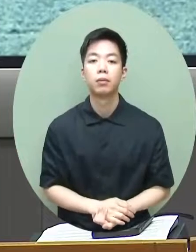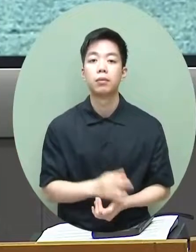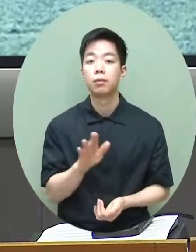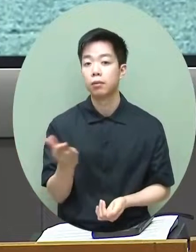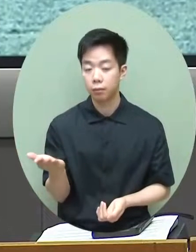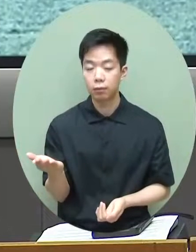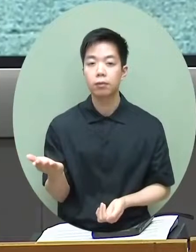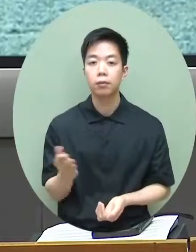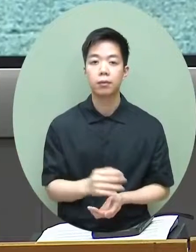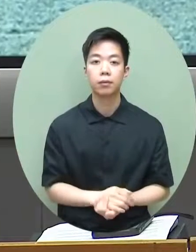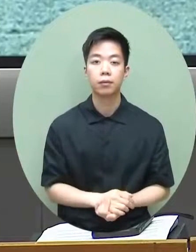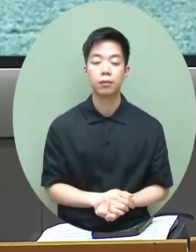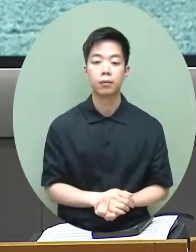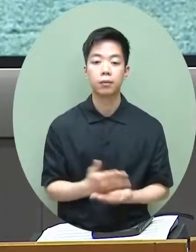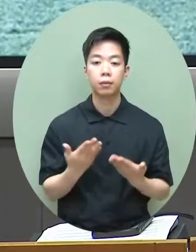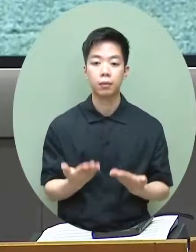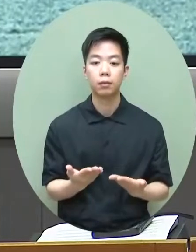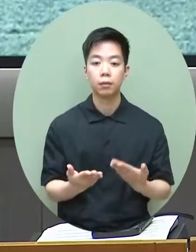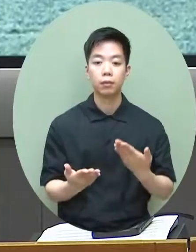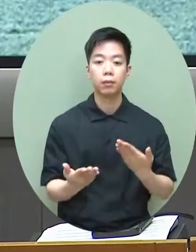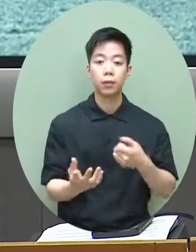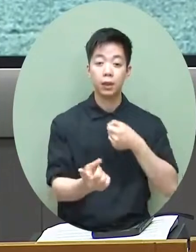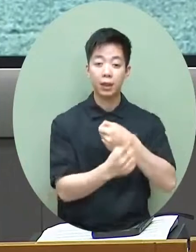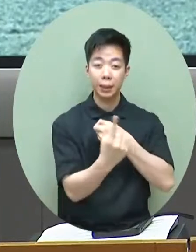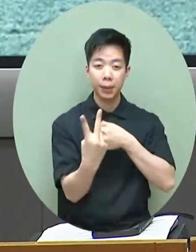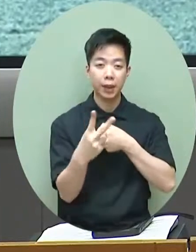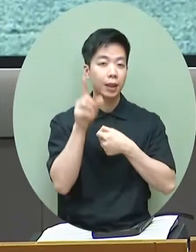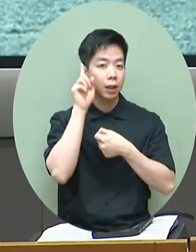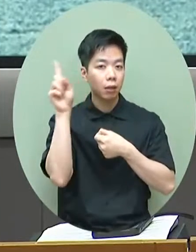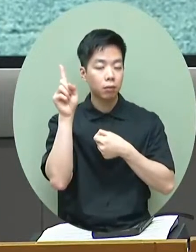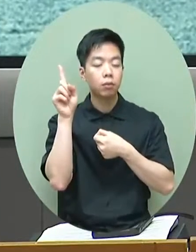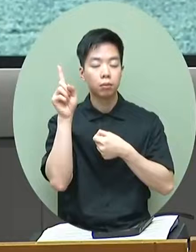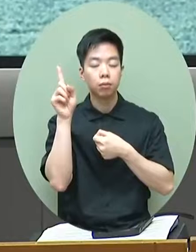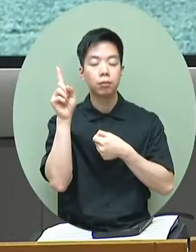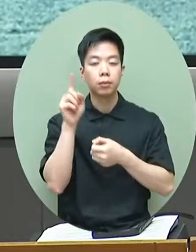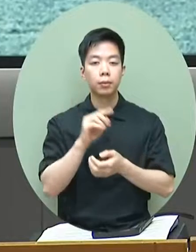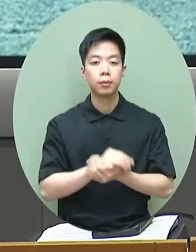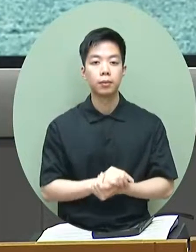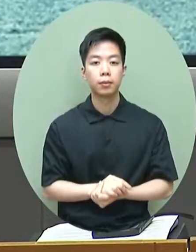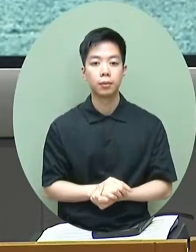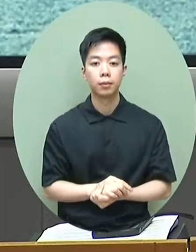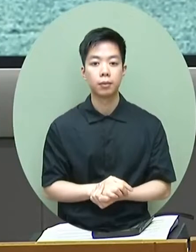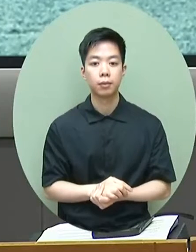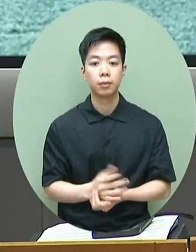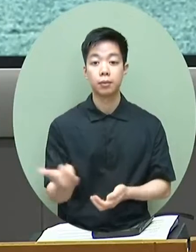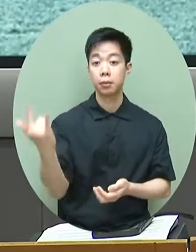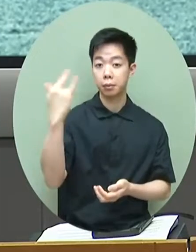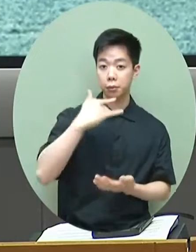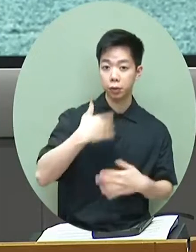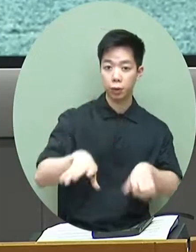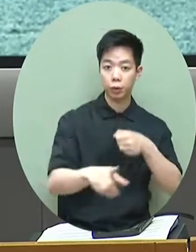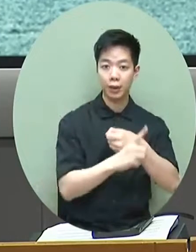But now, on the 12th day, after entering Hong Kong, test